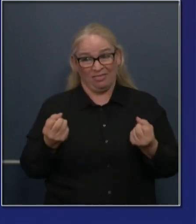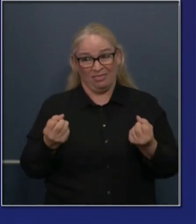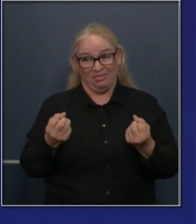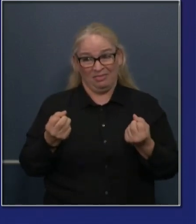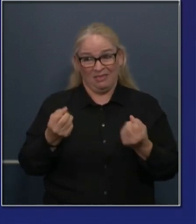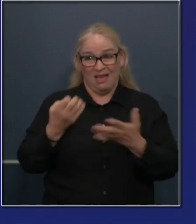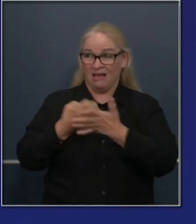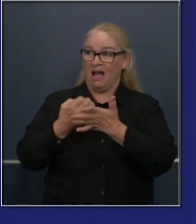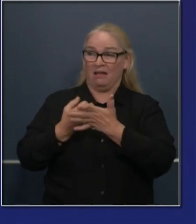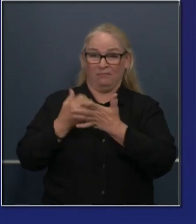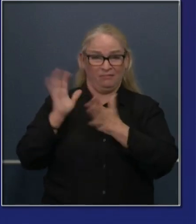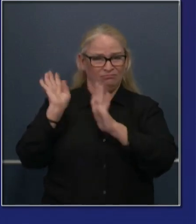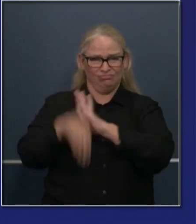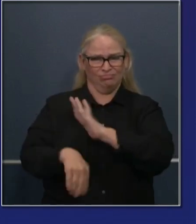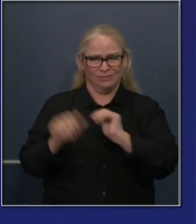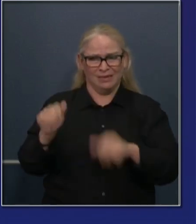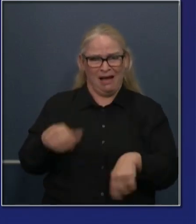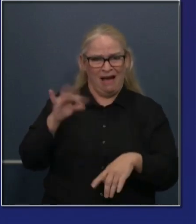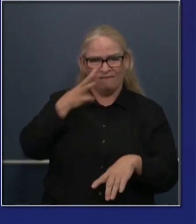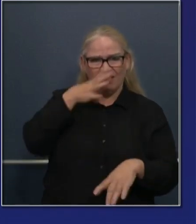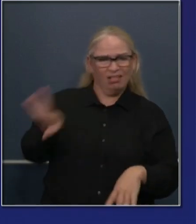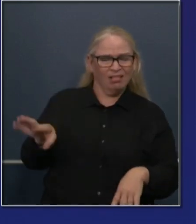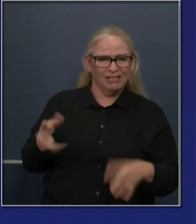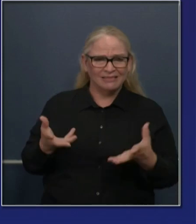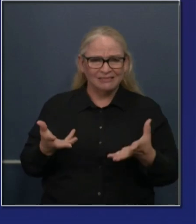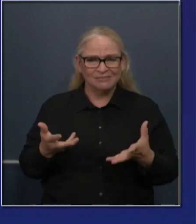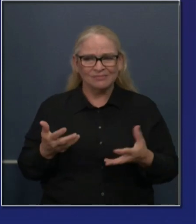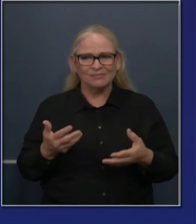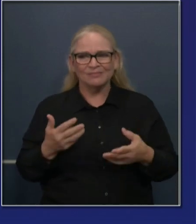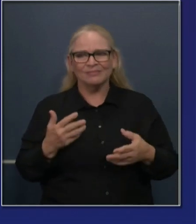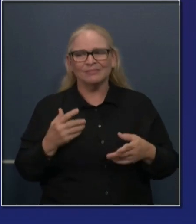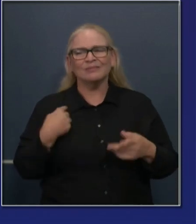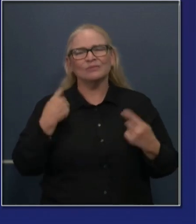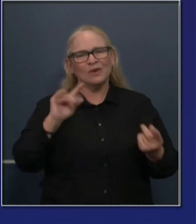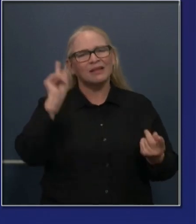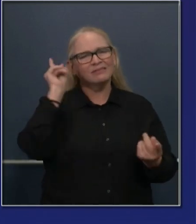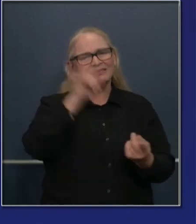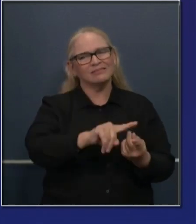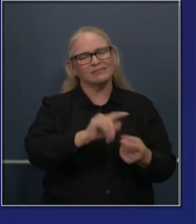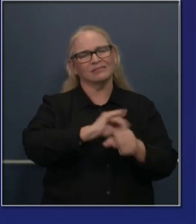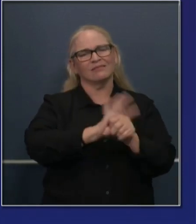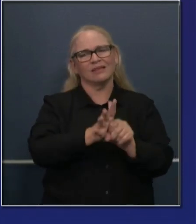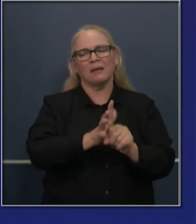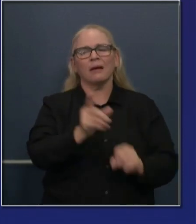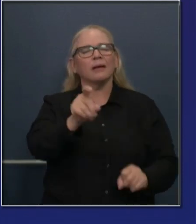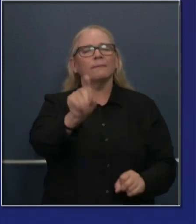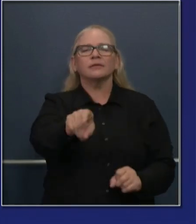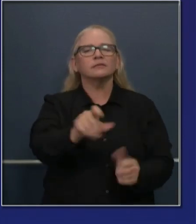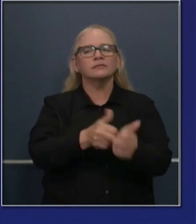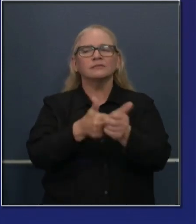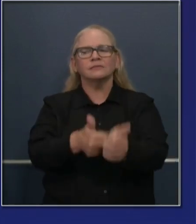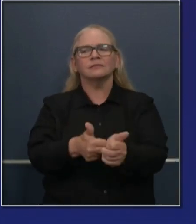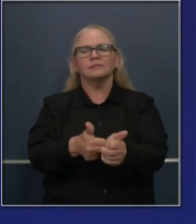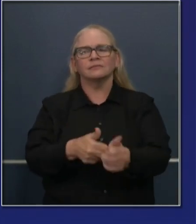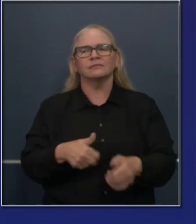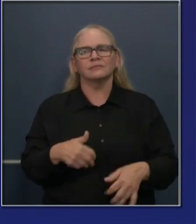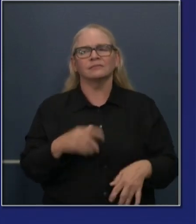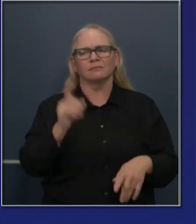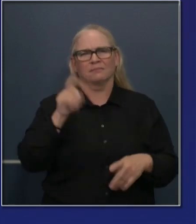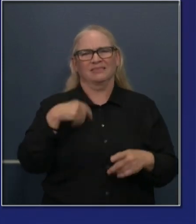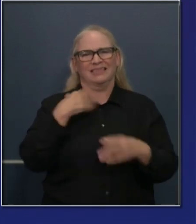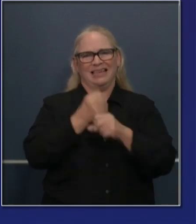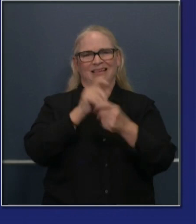long term, in terms of our ability to reopen by suppressing the transmission of the virus, we have to be a little bit more targeted. And so we're going to be doing some more